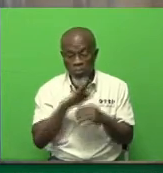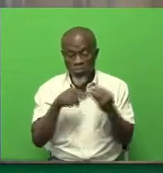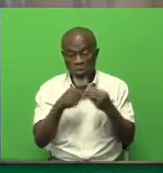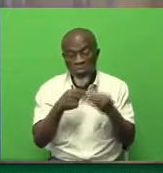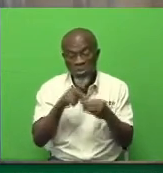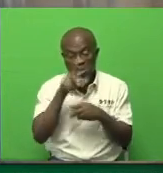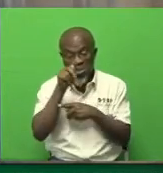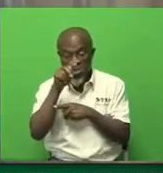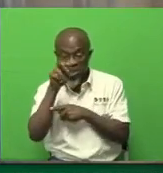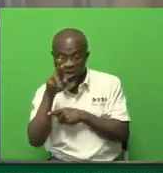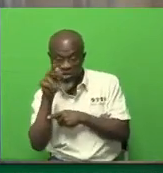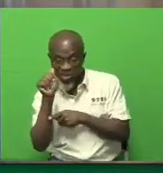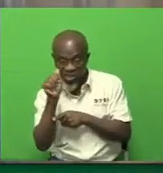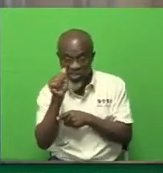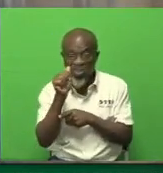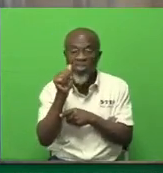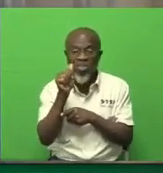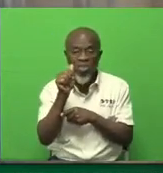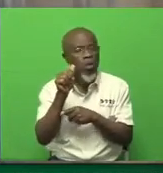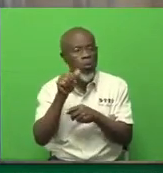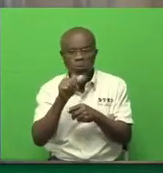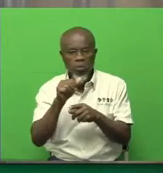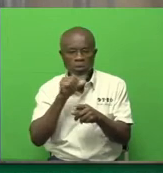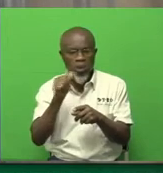that is my respectful View